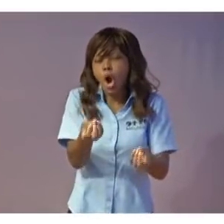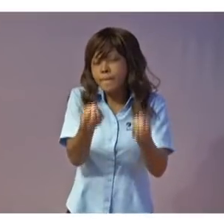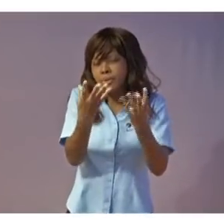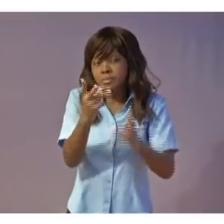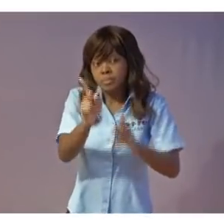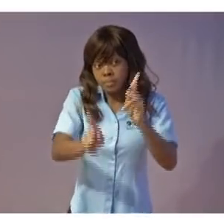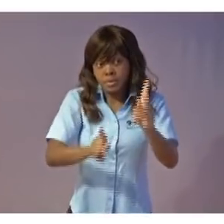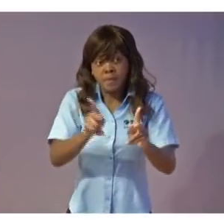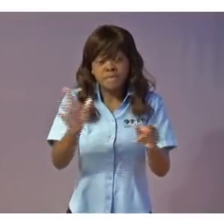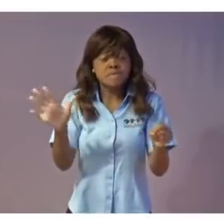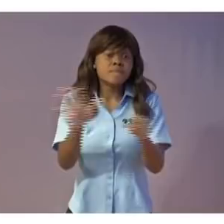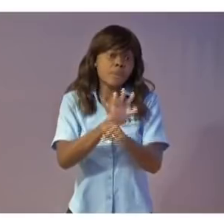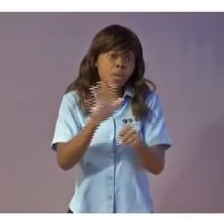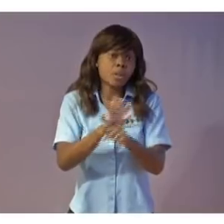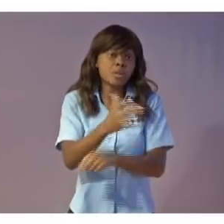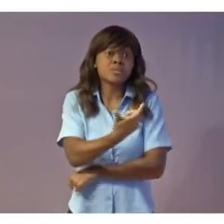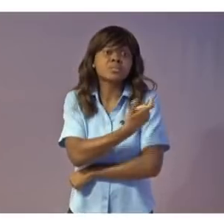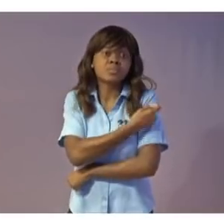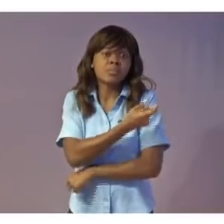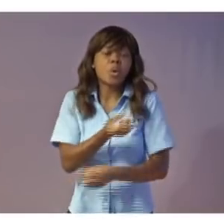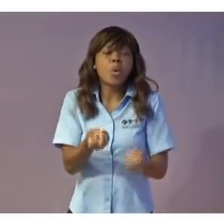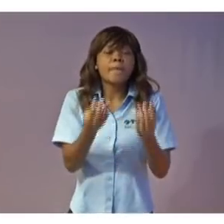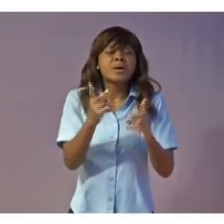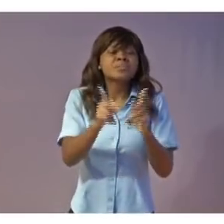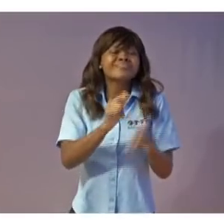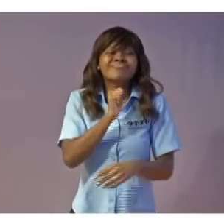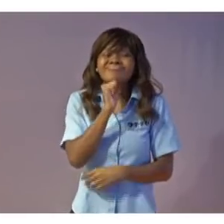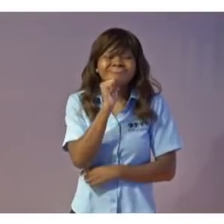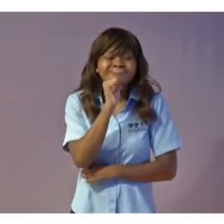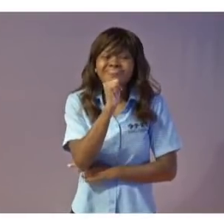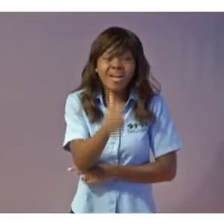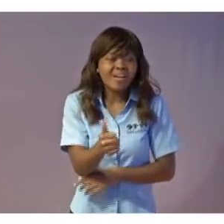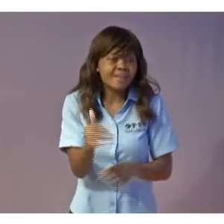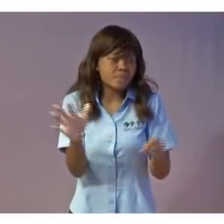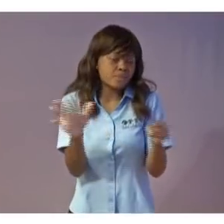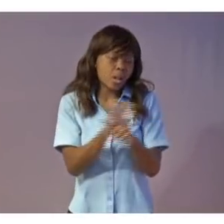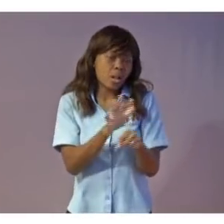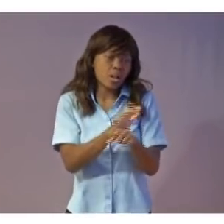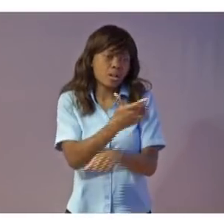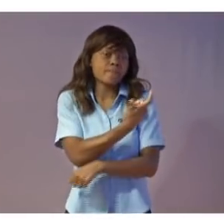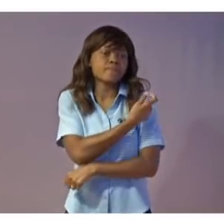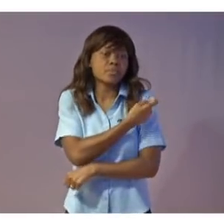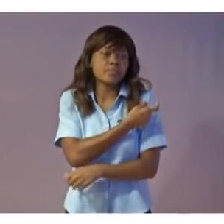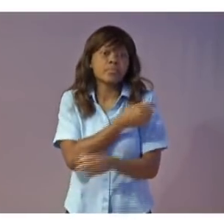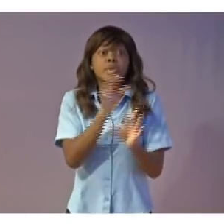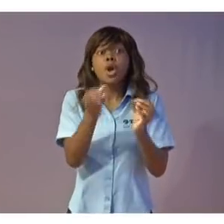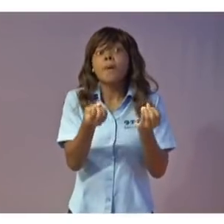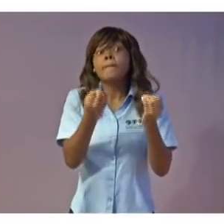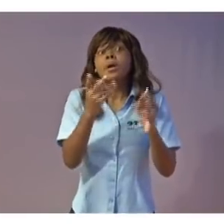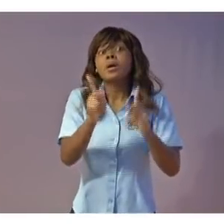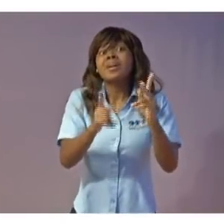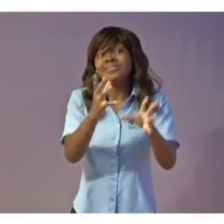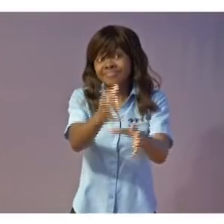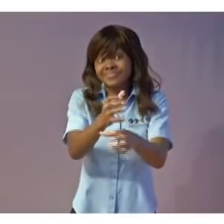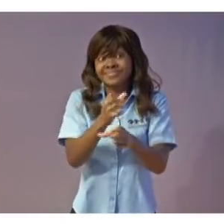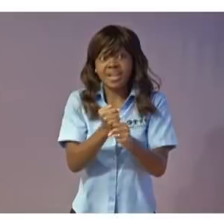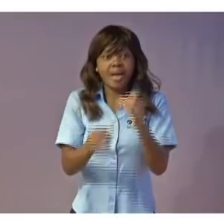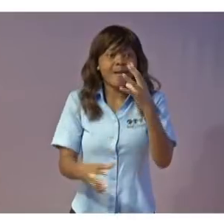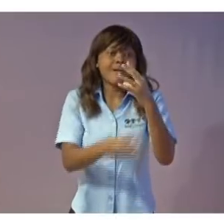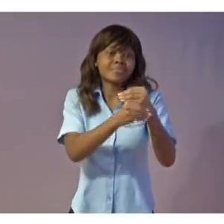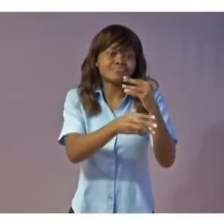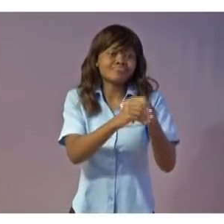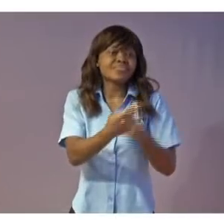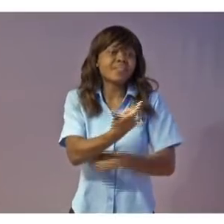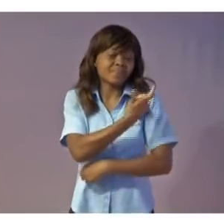vaccinated, and then we tell you how many people have been administered boosters. This is now the key variable around the